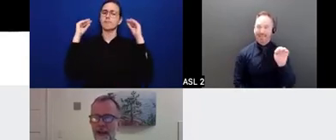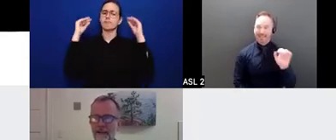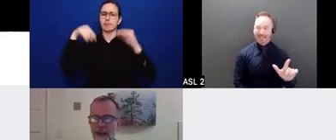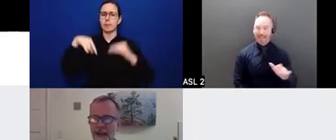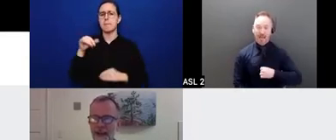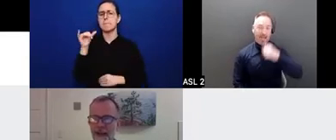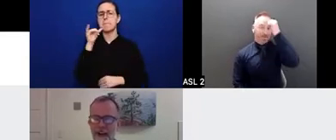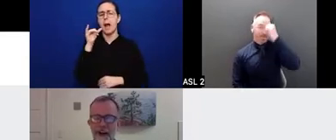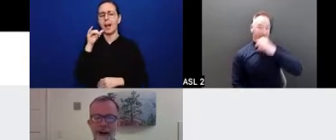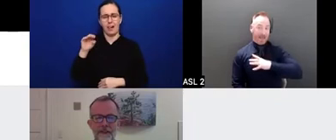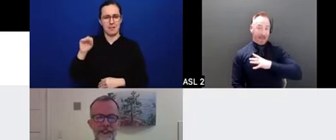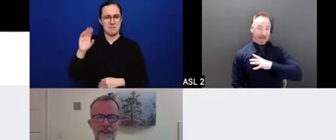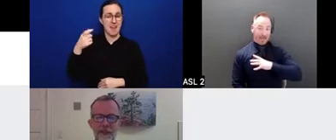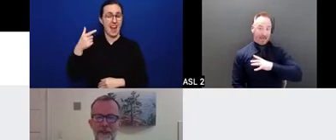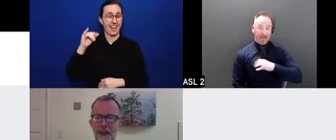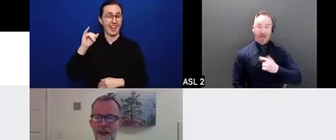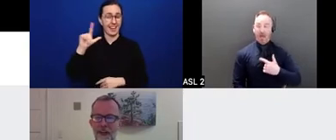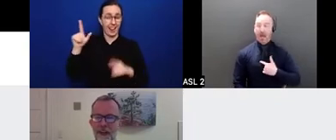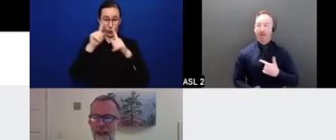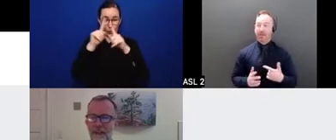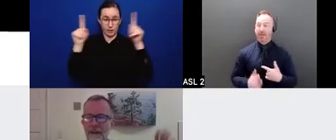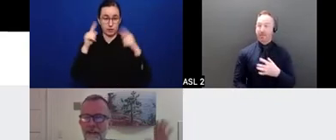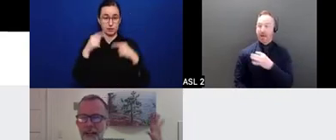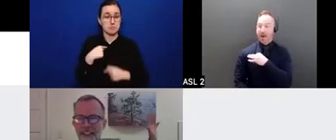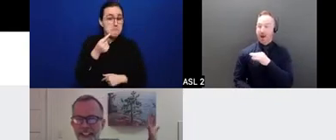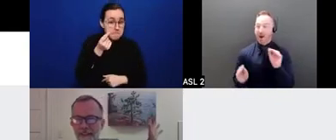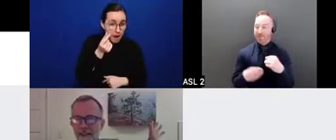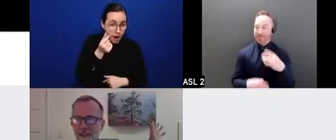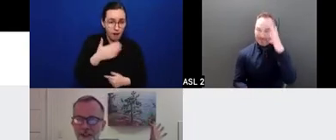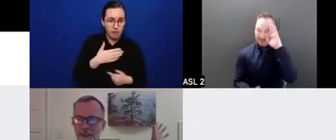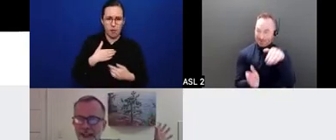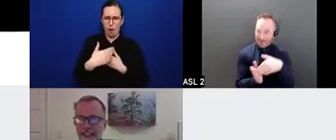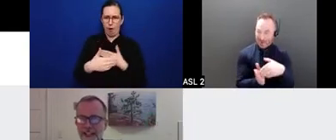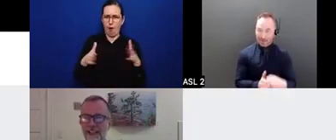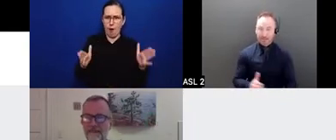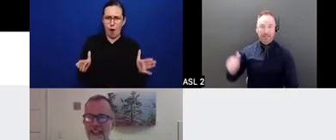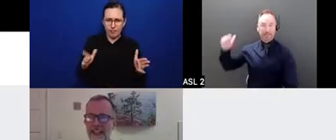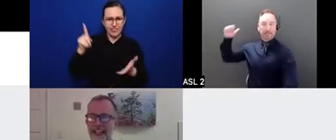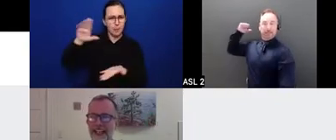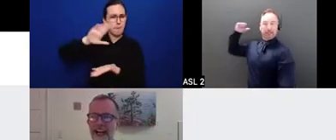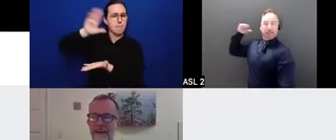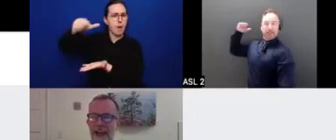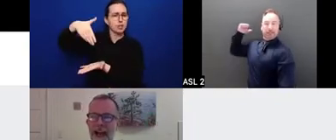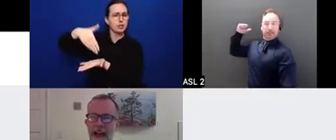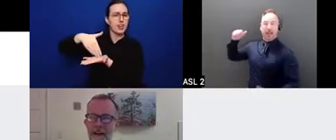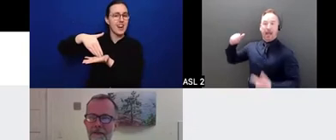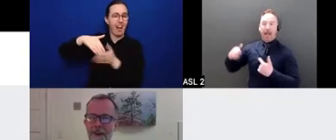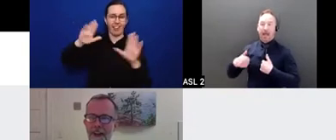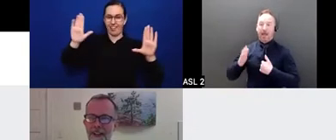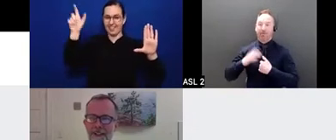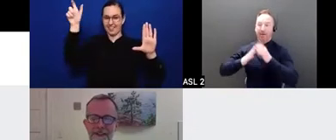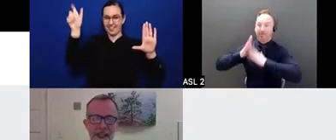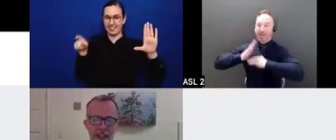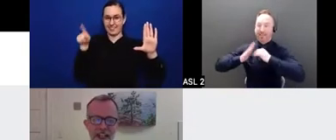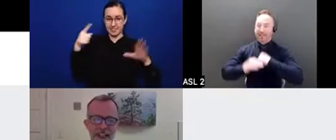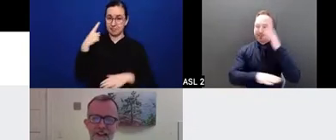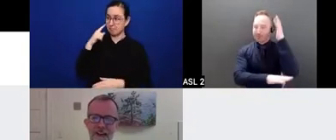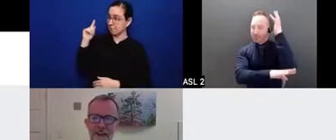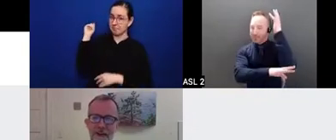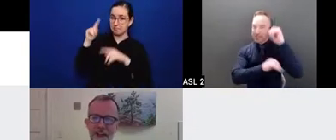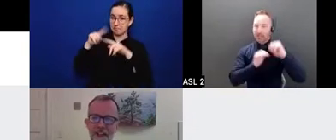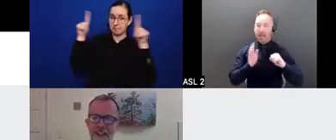am at my office in Montreal. I have a painting of a tree behind me. I have a gray